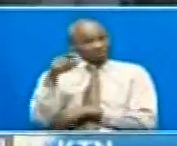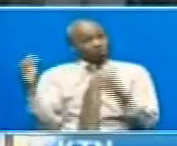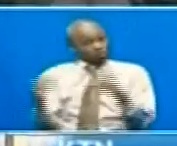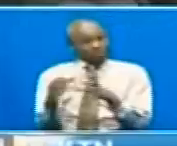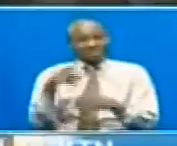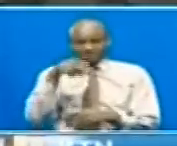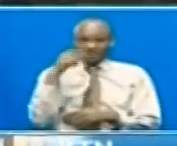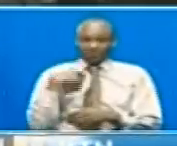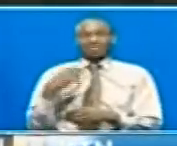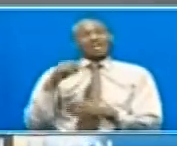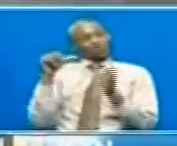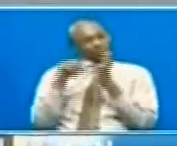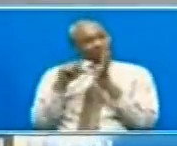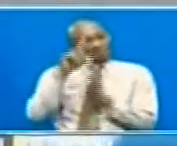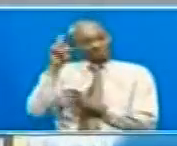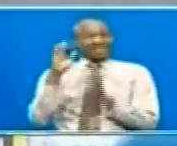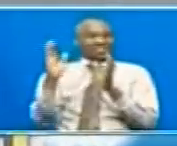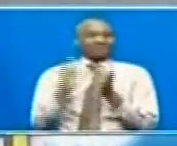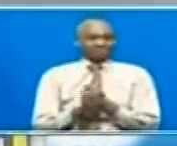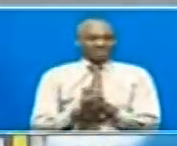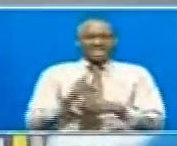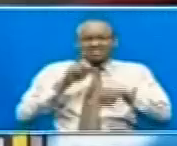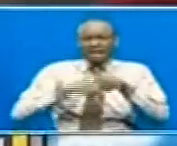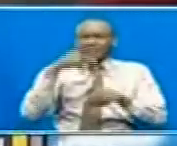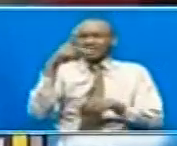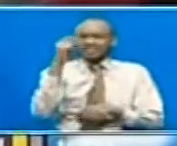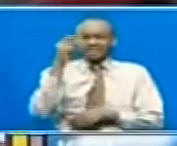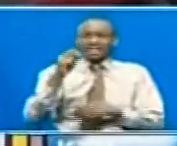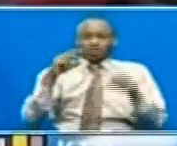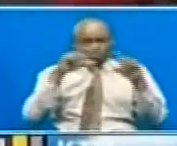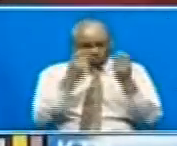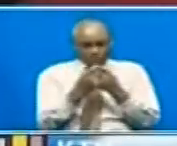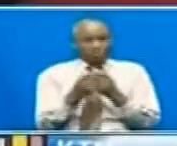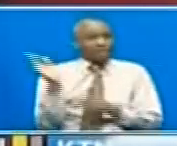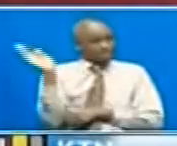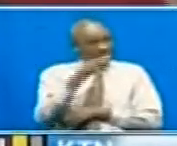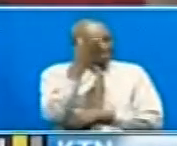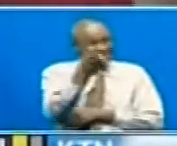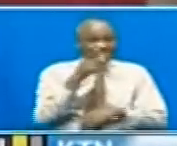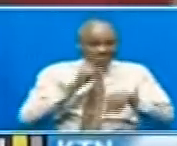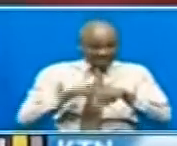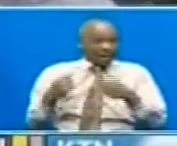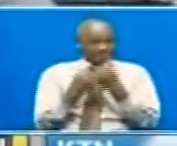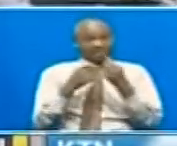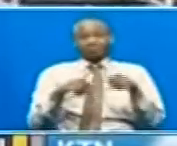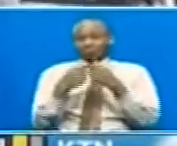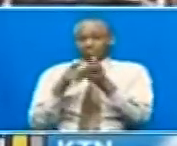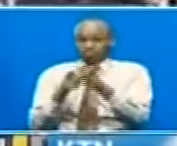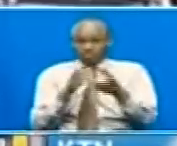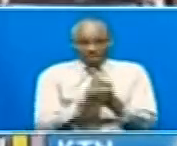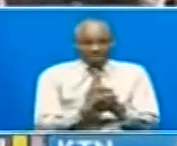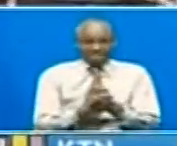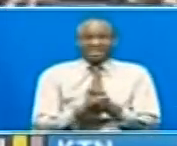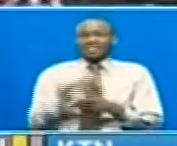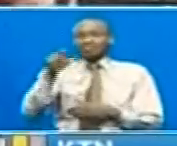is still in question. When KTN's investigative team returned to Mpeketoni after the attack, the